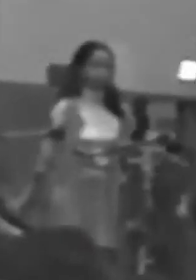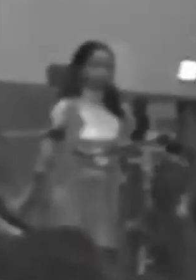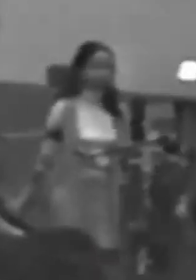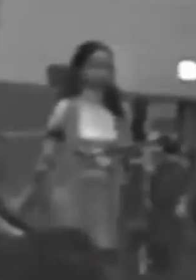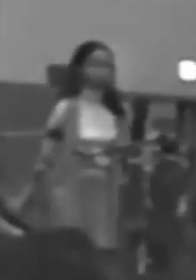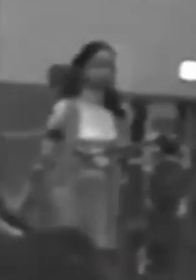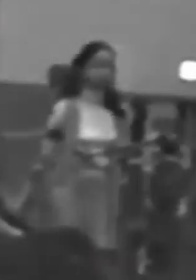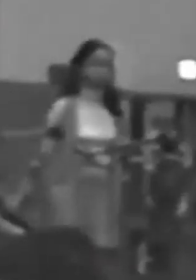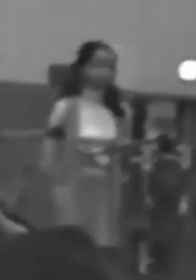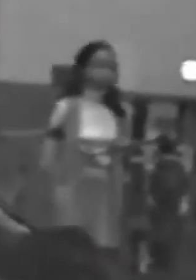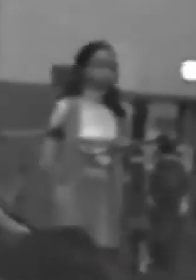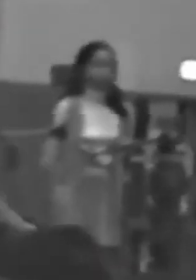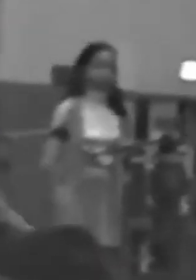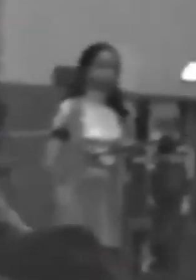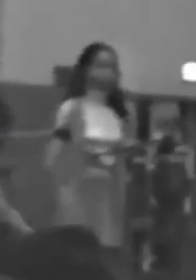I don't think that